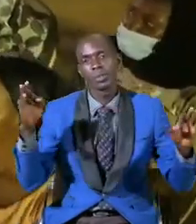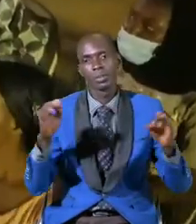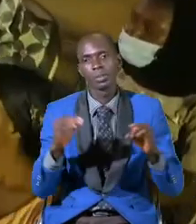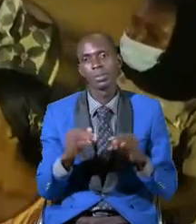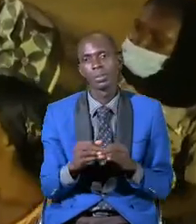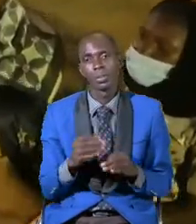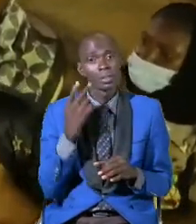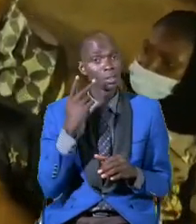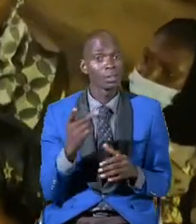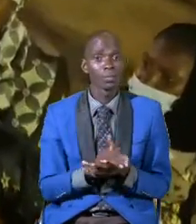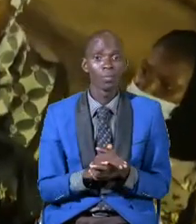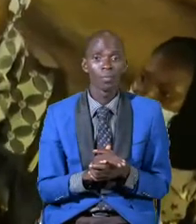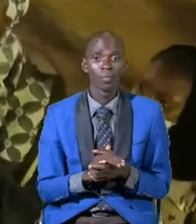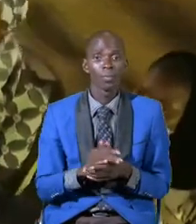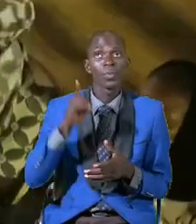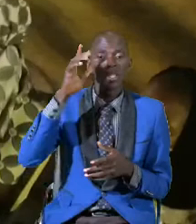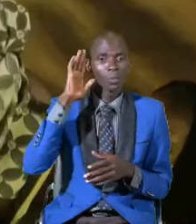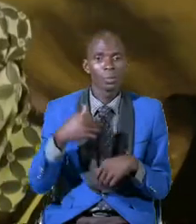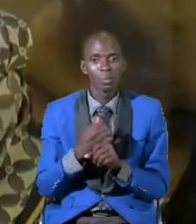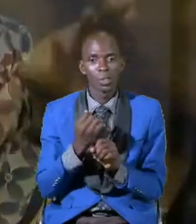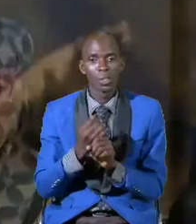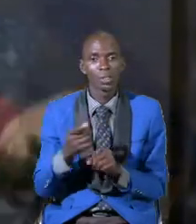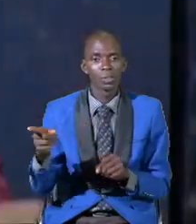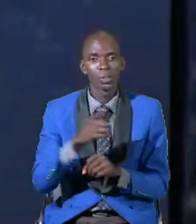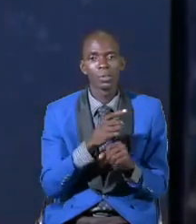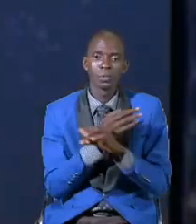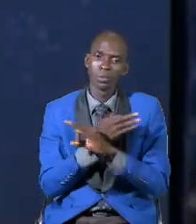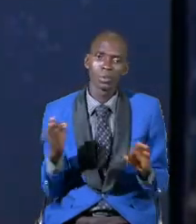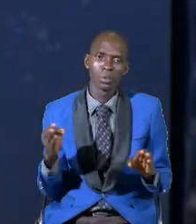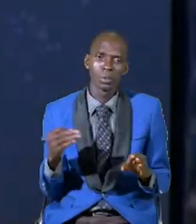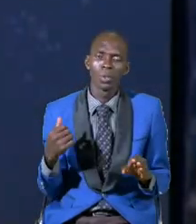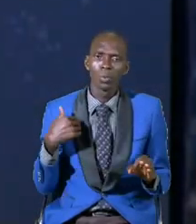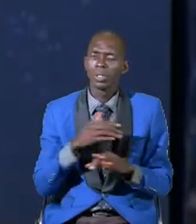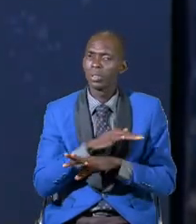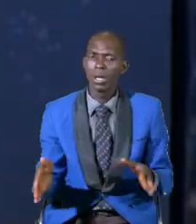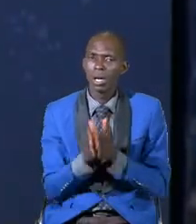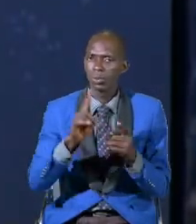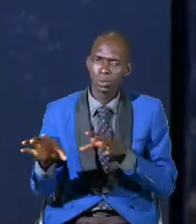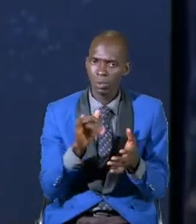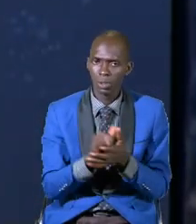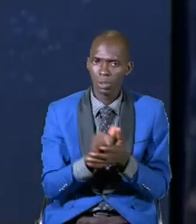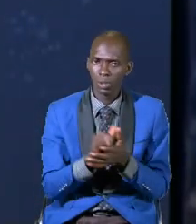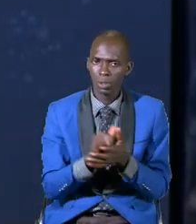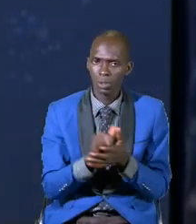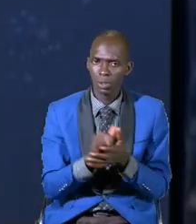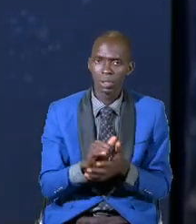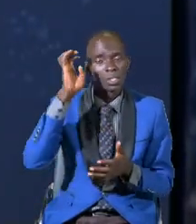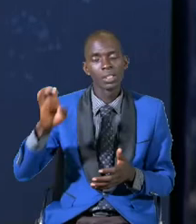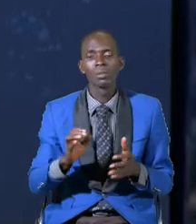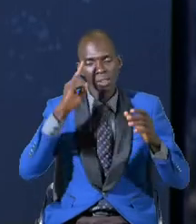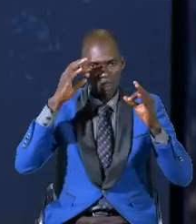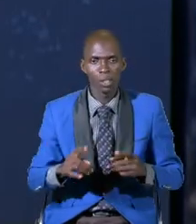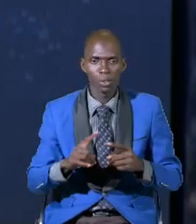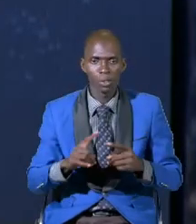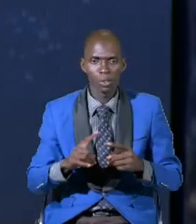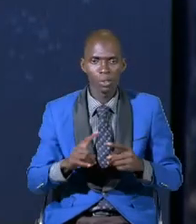It says, it makes you free. We didn't ask him to do that. He volunteered to do that. He